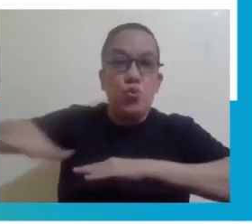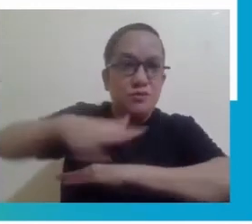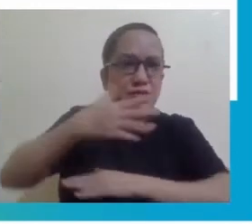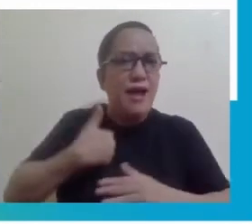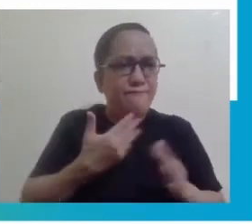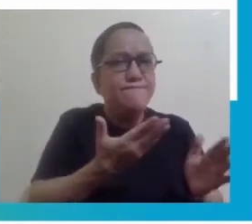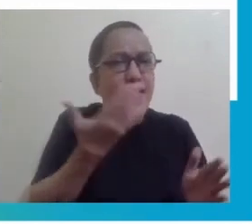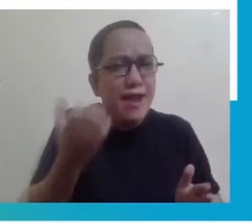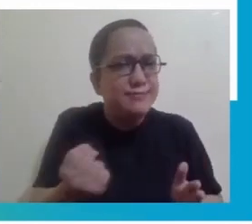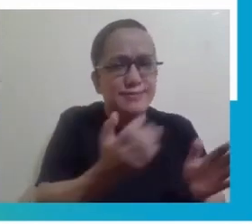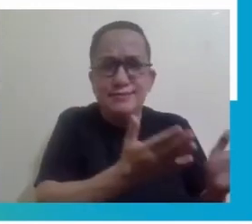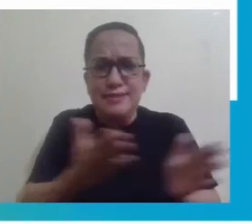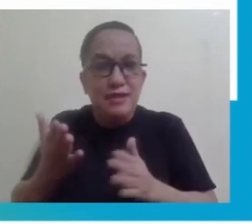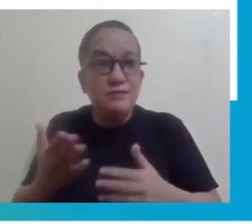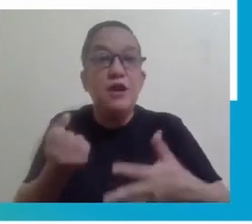question.